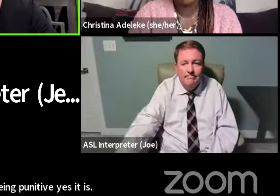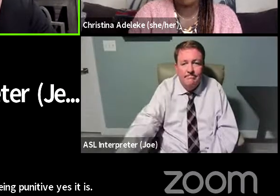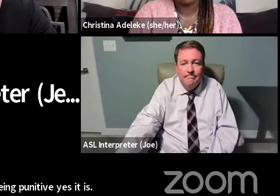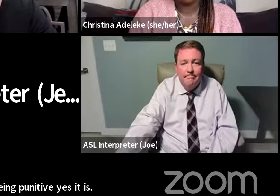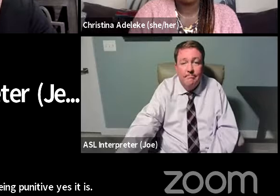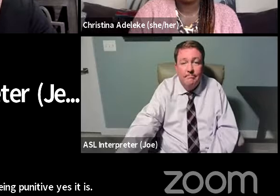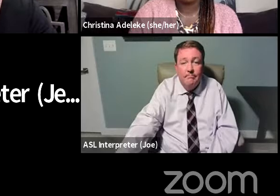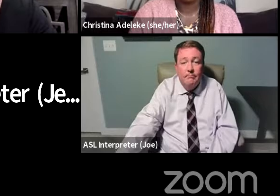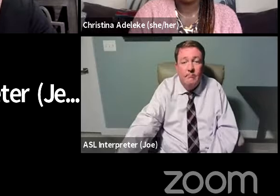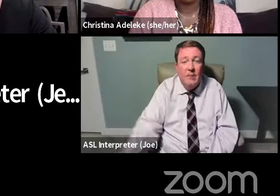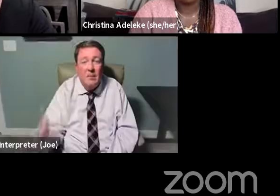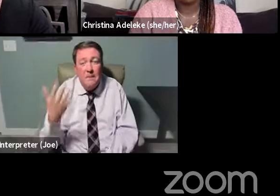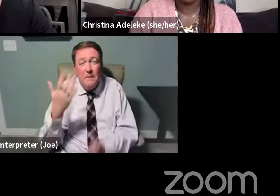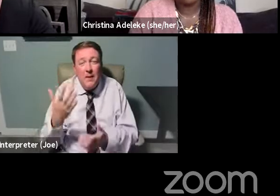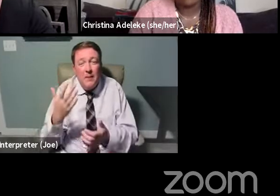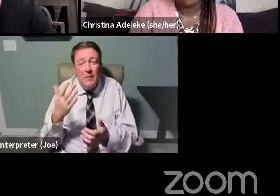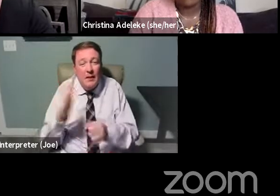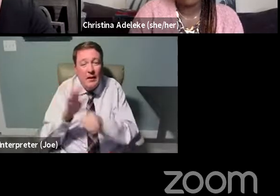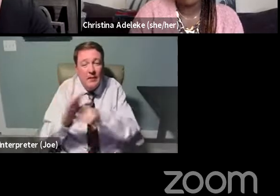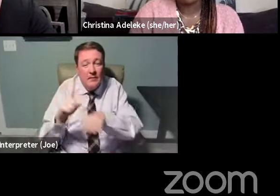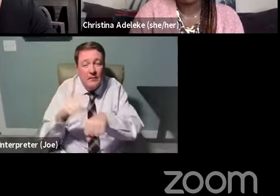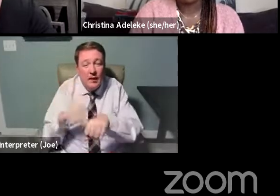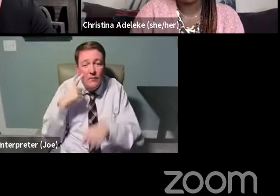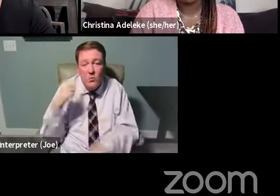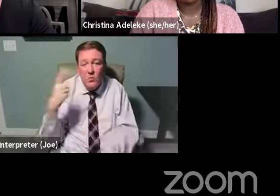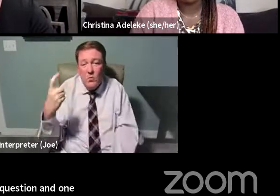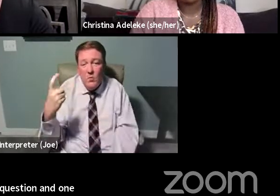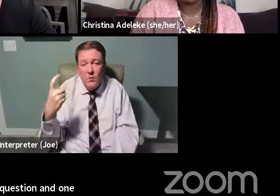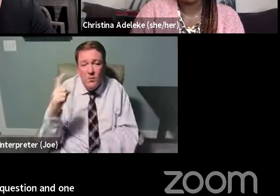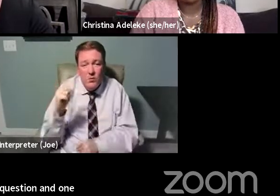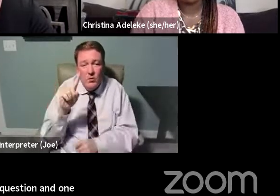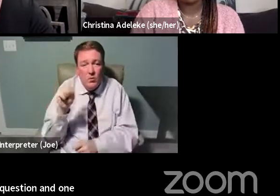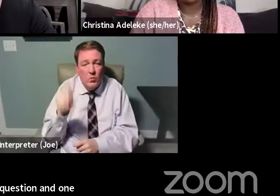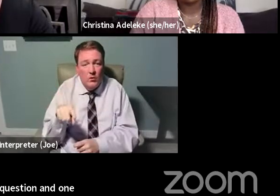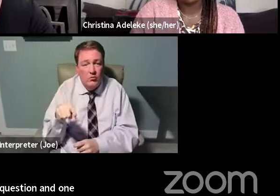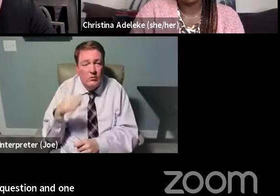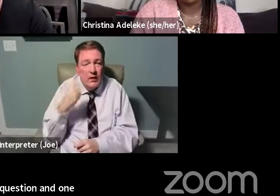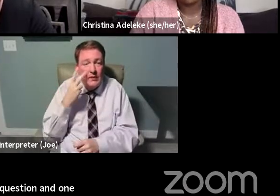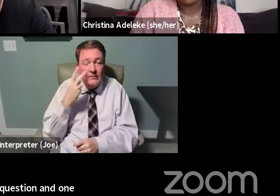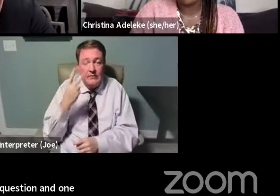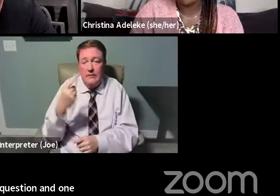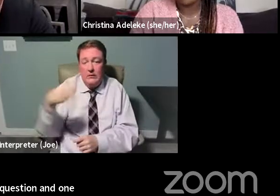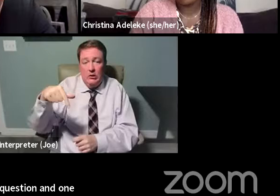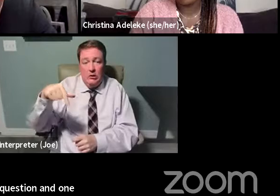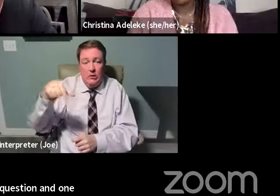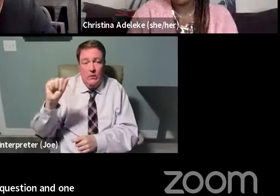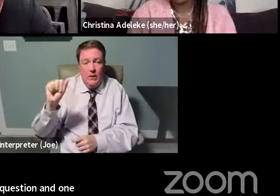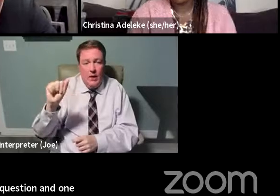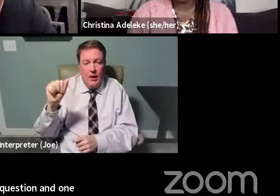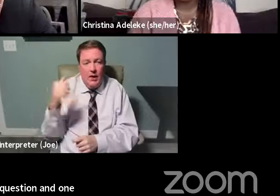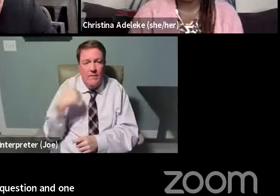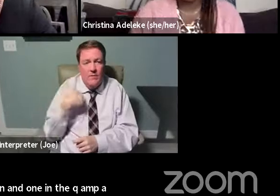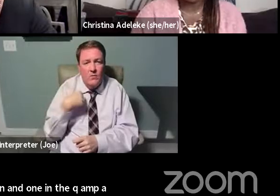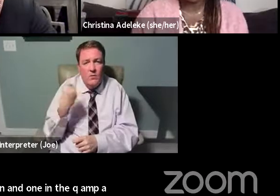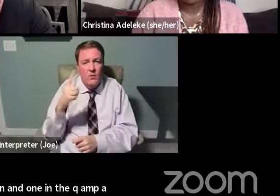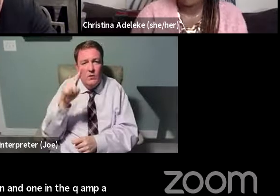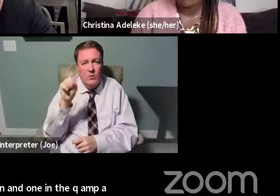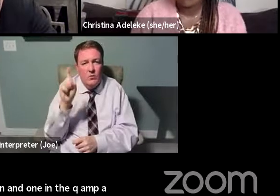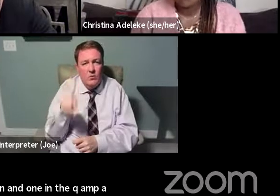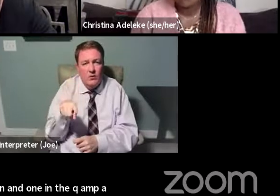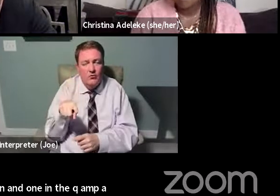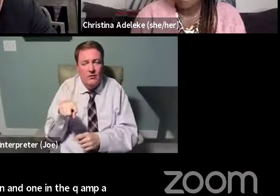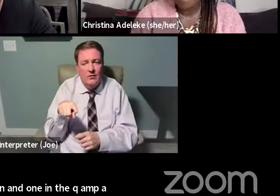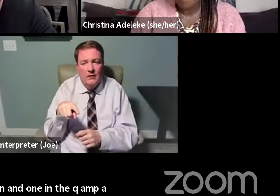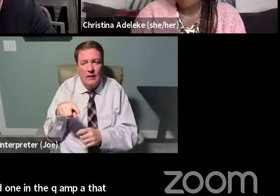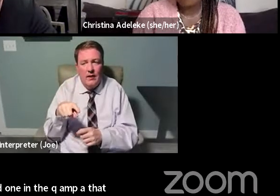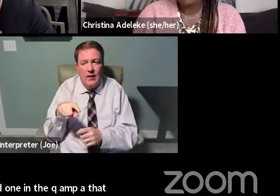We have time for maybe one more question. And there's one in the Q&A that is, I think the gist